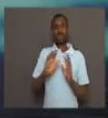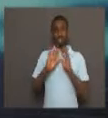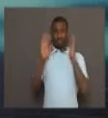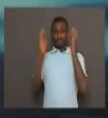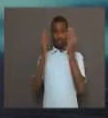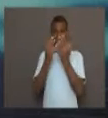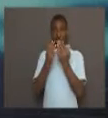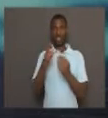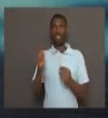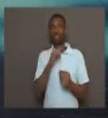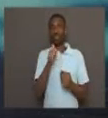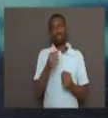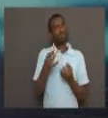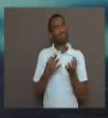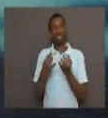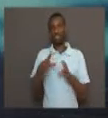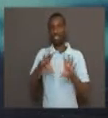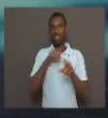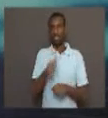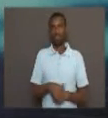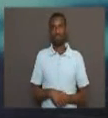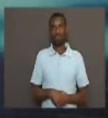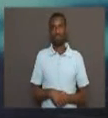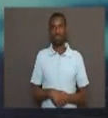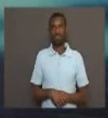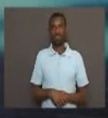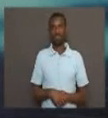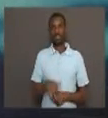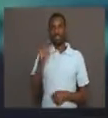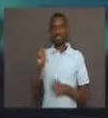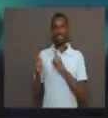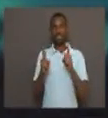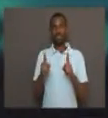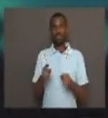inward, making the atom unstable.